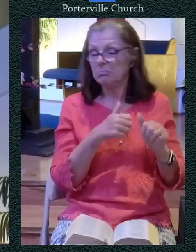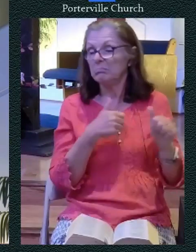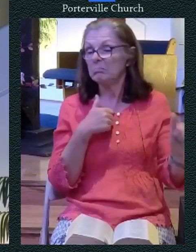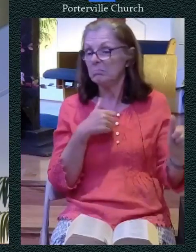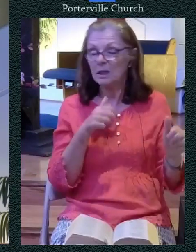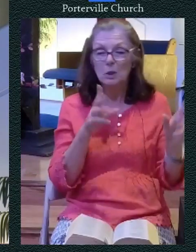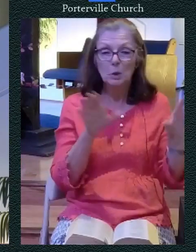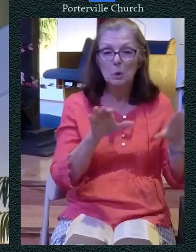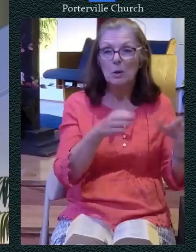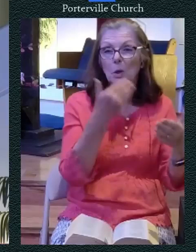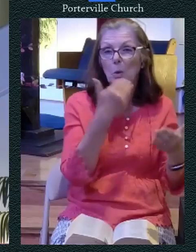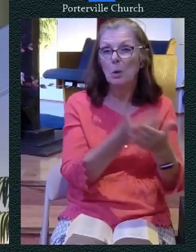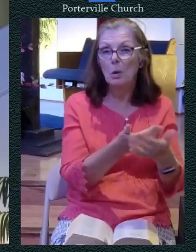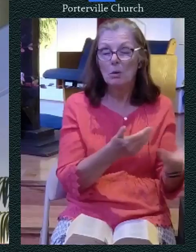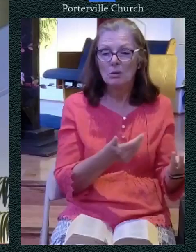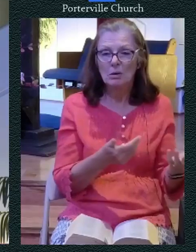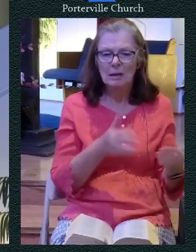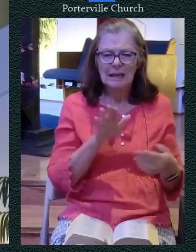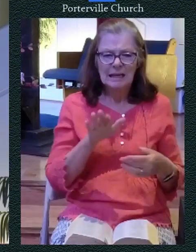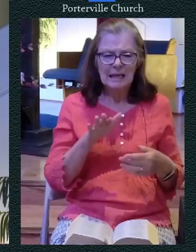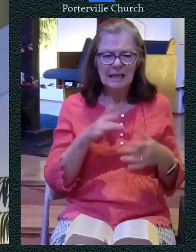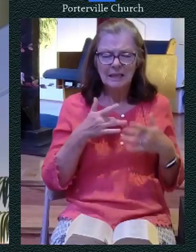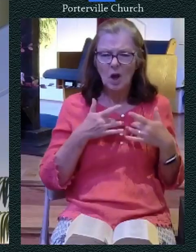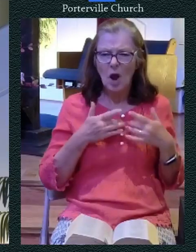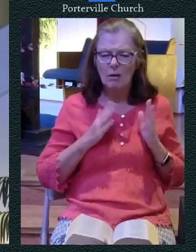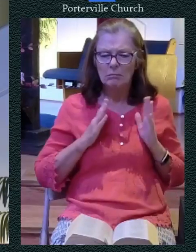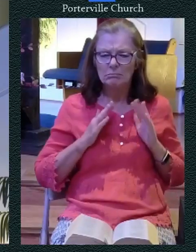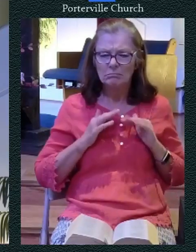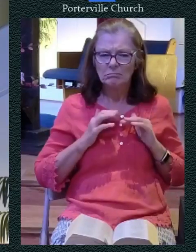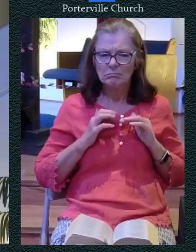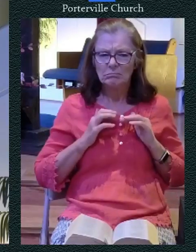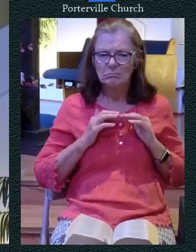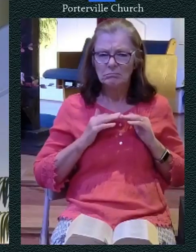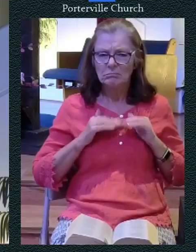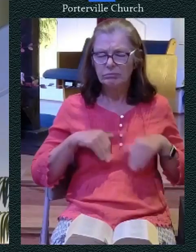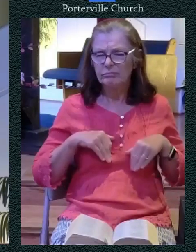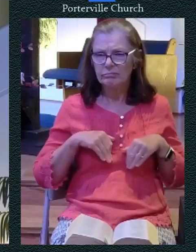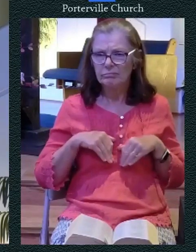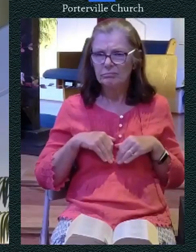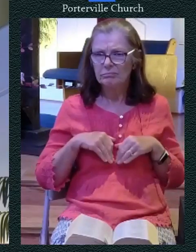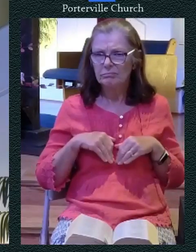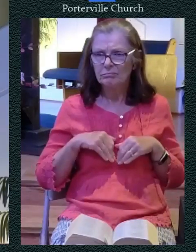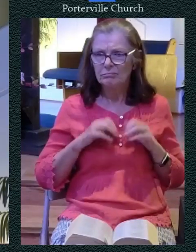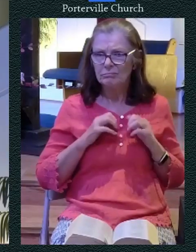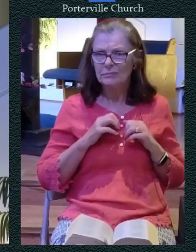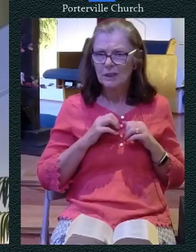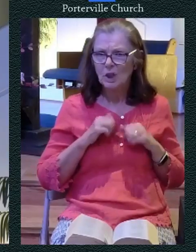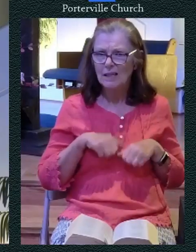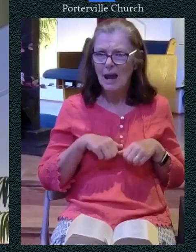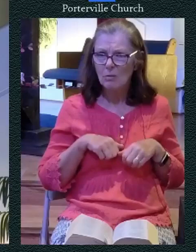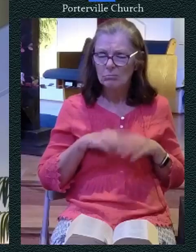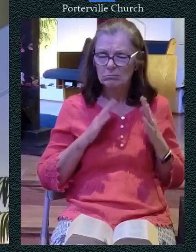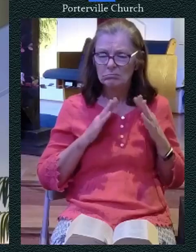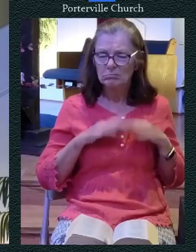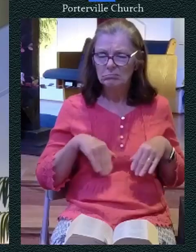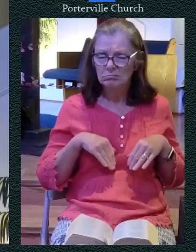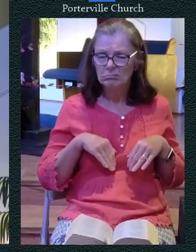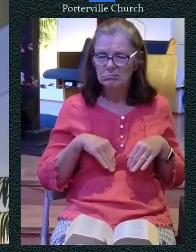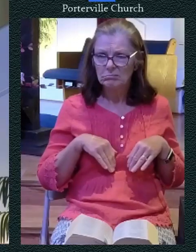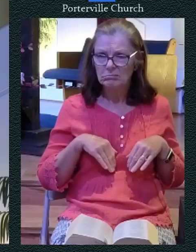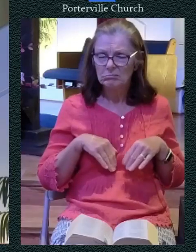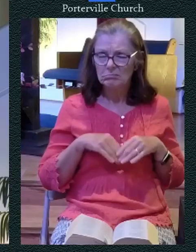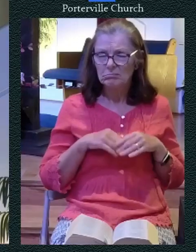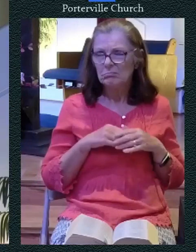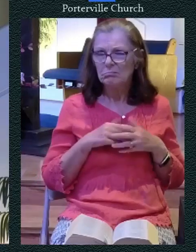being shut down, as it were, and the normal patterns and the normal activities that he would engage